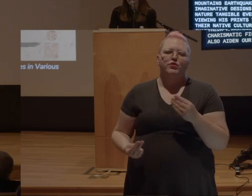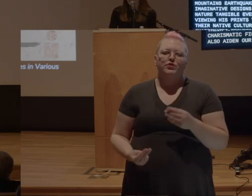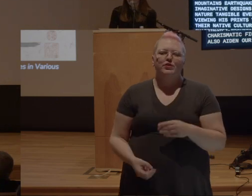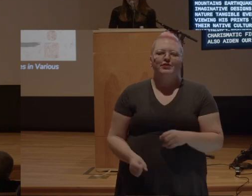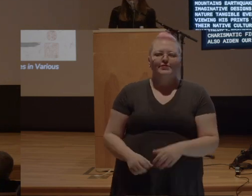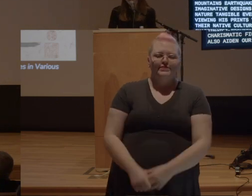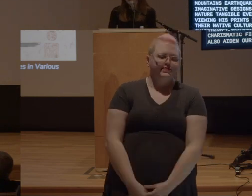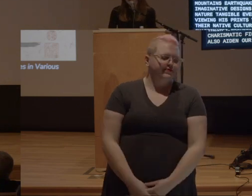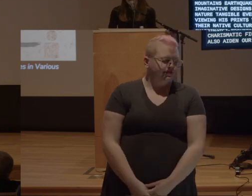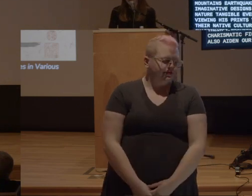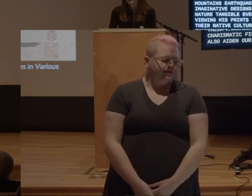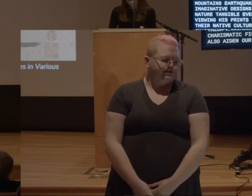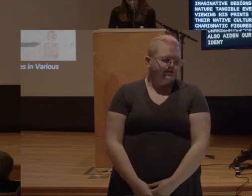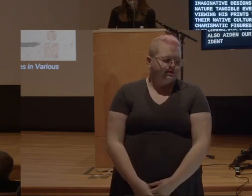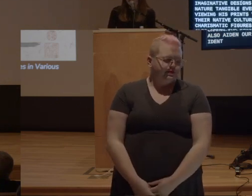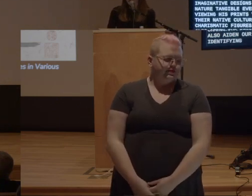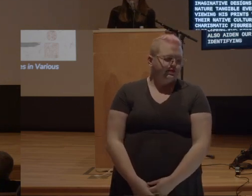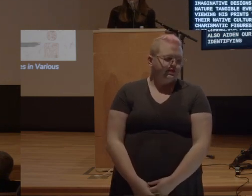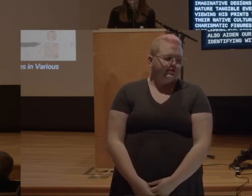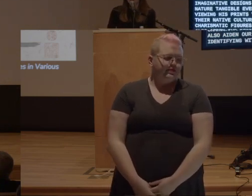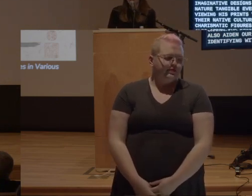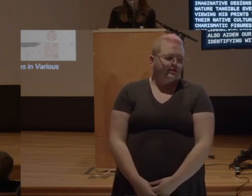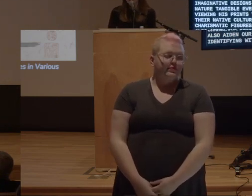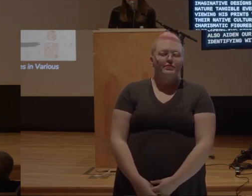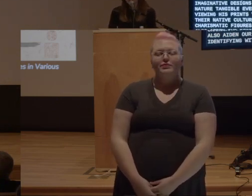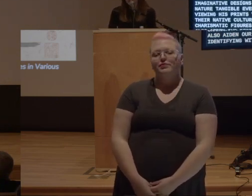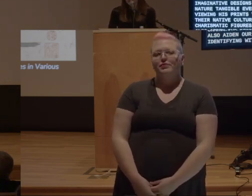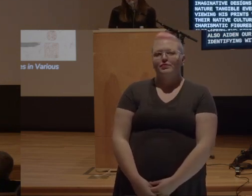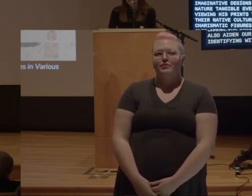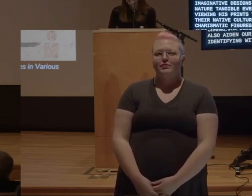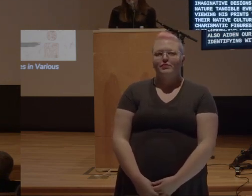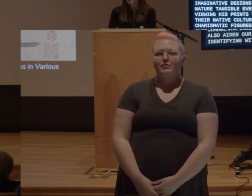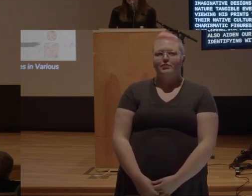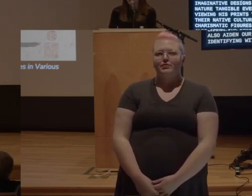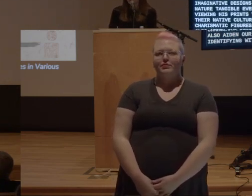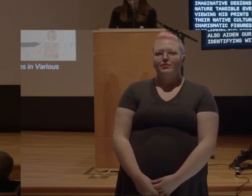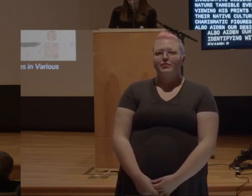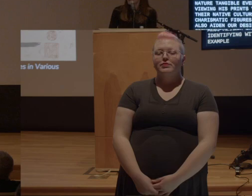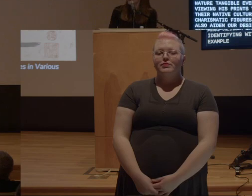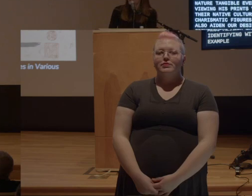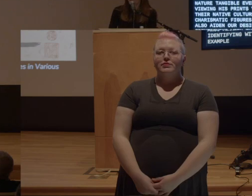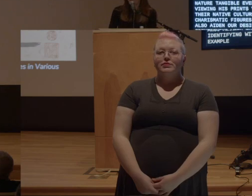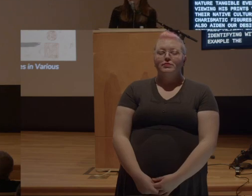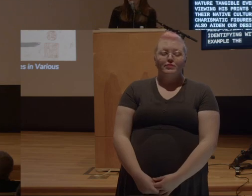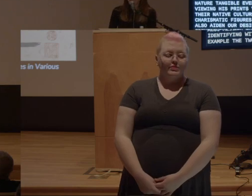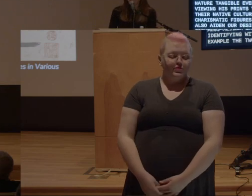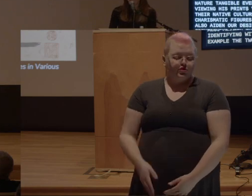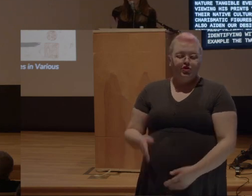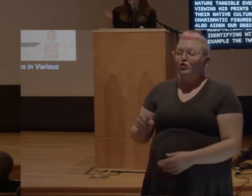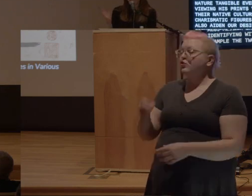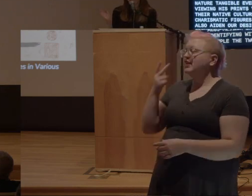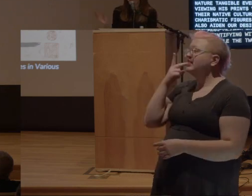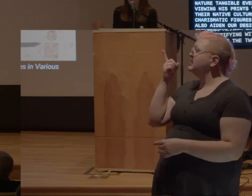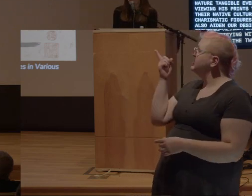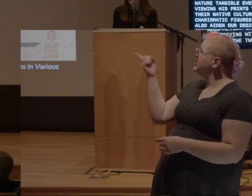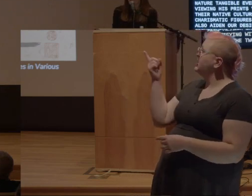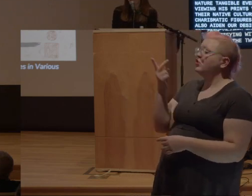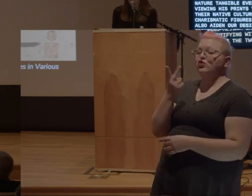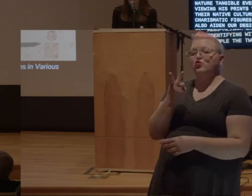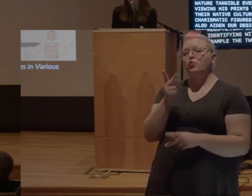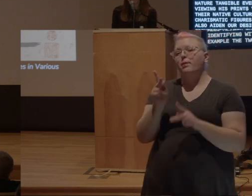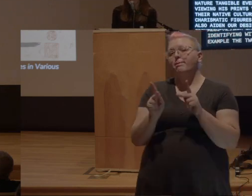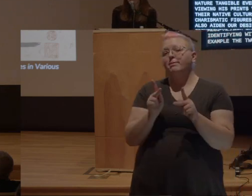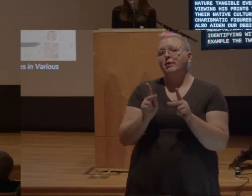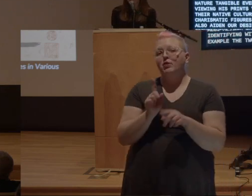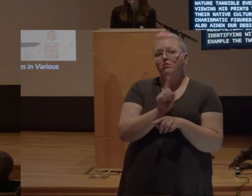aid in our process of identifying with the world of his designs. For example, the two minute figures in this print